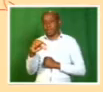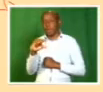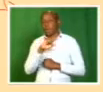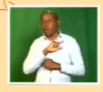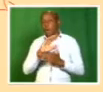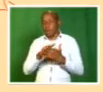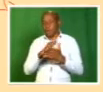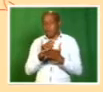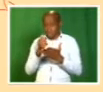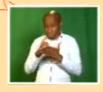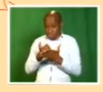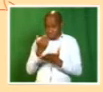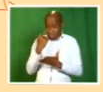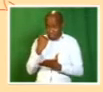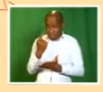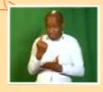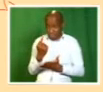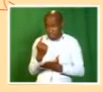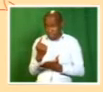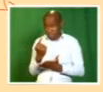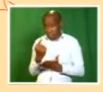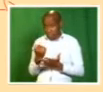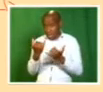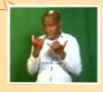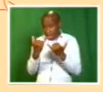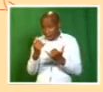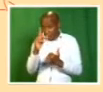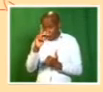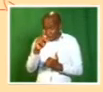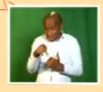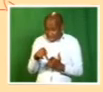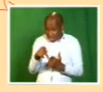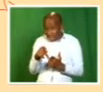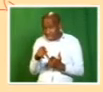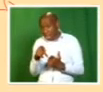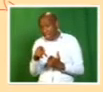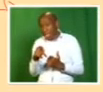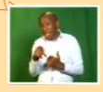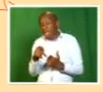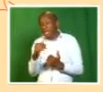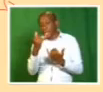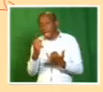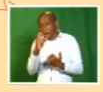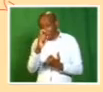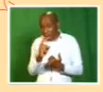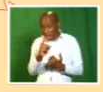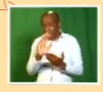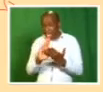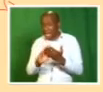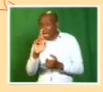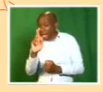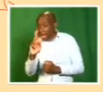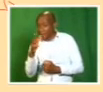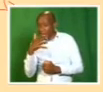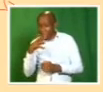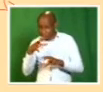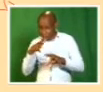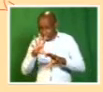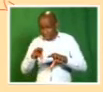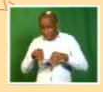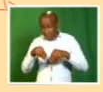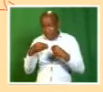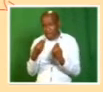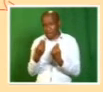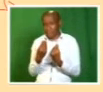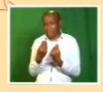form. Okay, we are asked to find the coefficient of x squared, coefficient of x, and the r given this